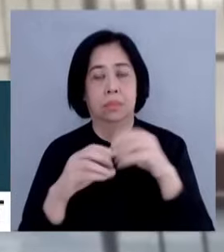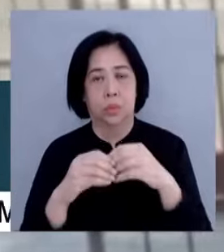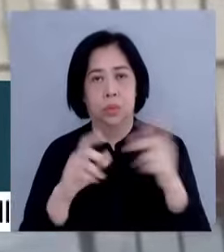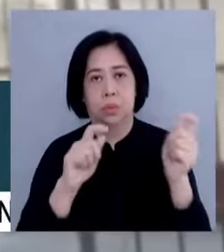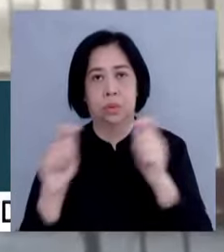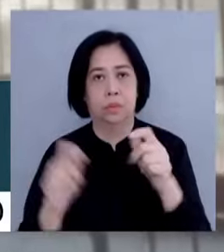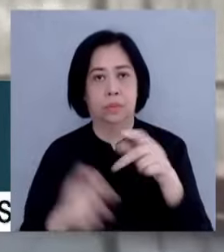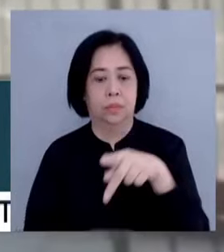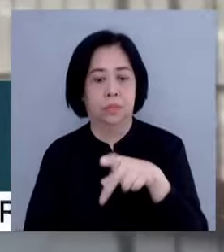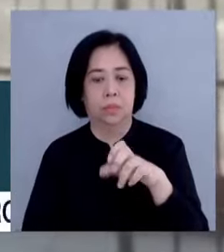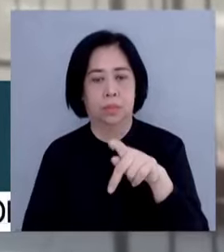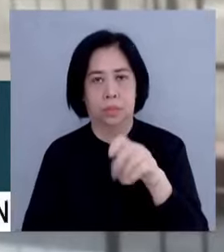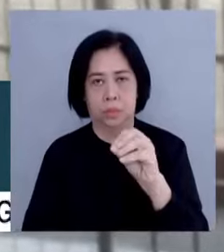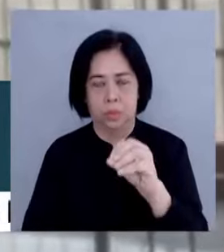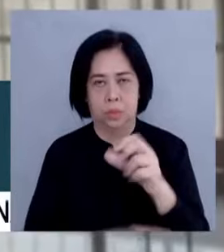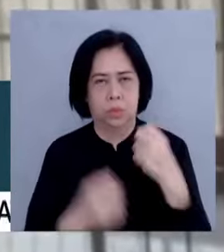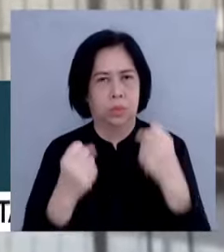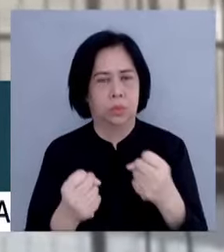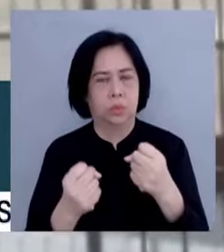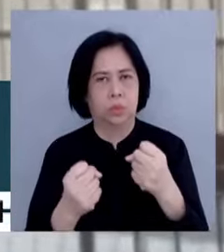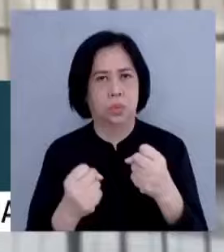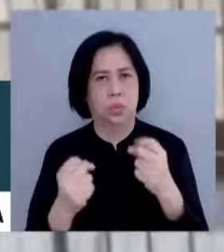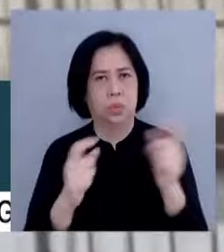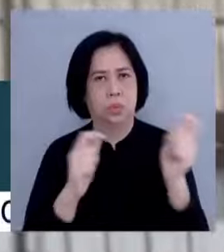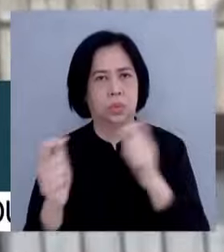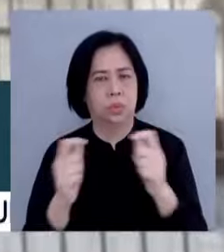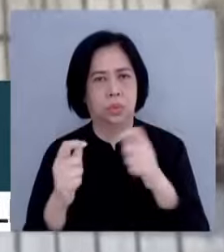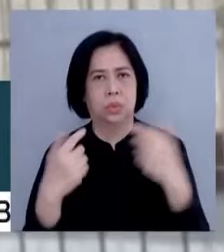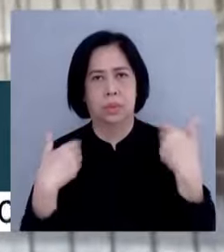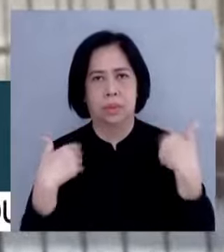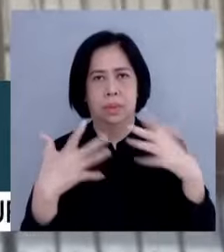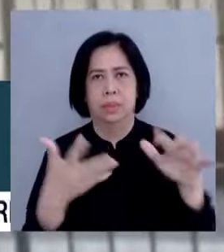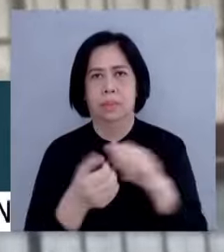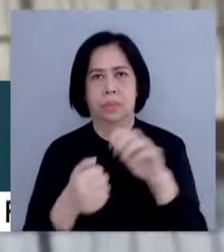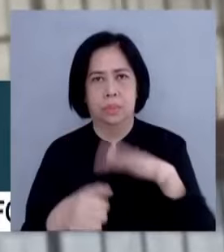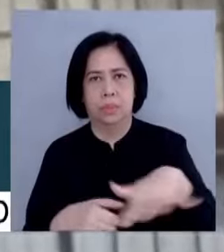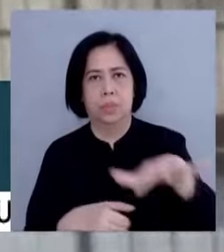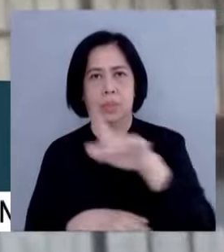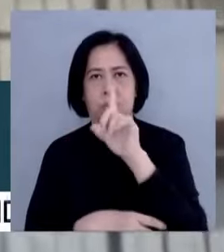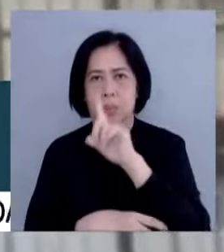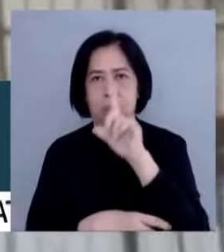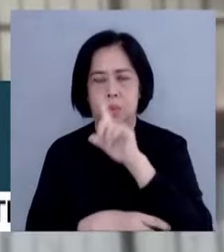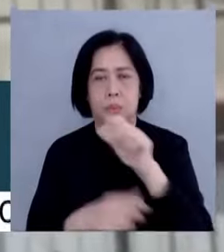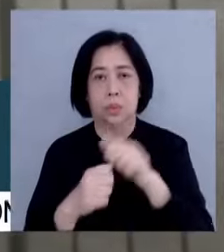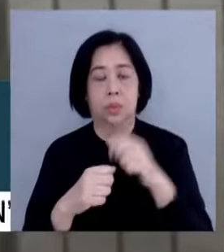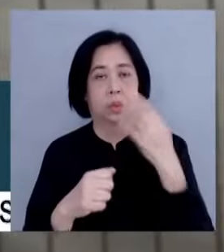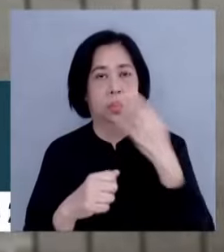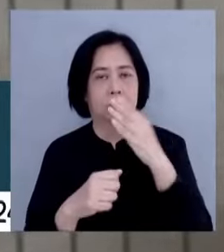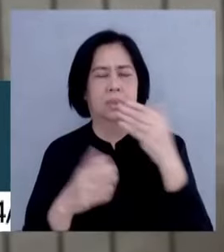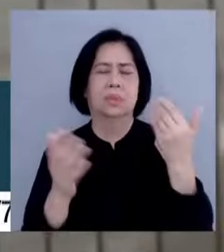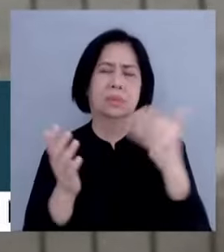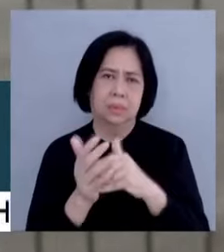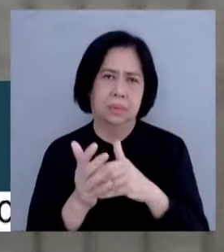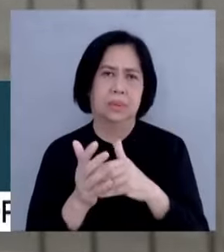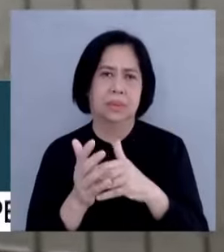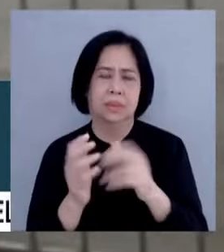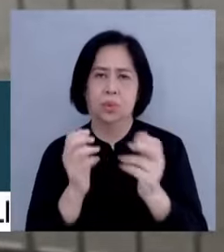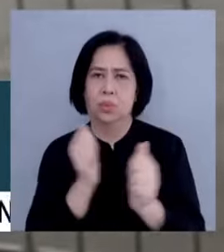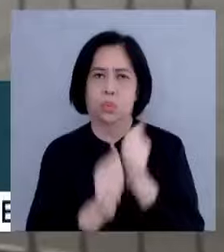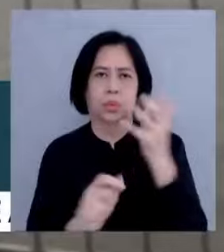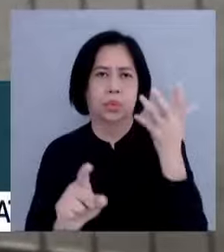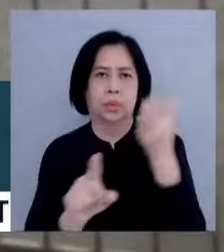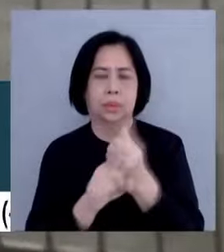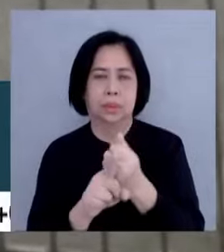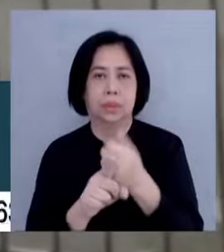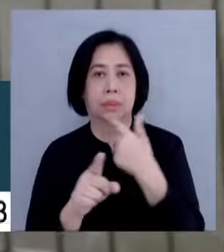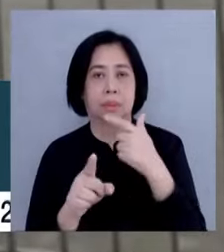Pepito. The powerful storm left a trail of destruction across Luzon, with the Bicol region again badly hit. The National